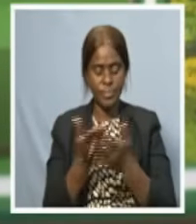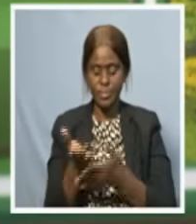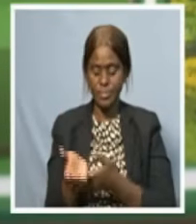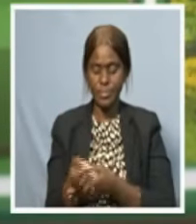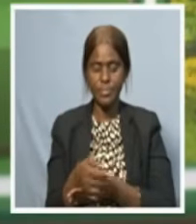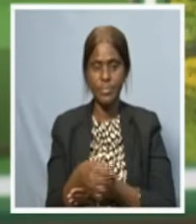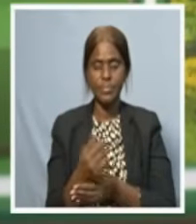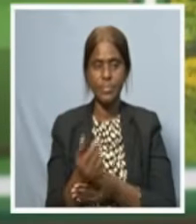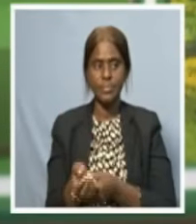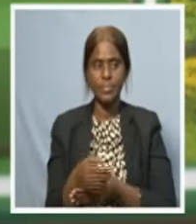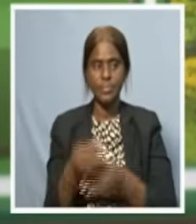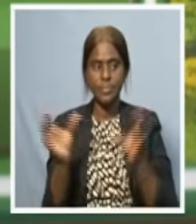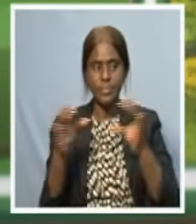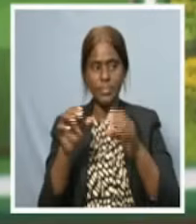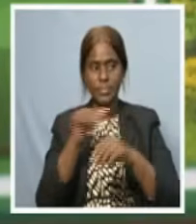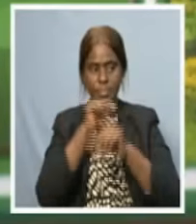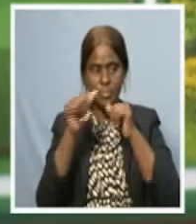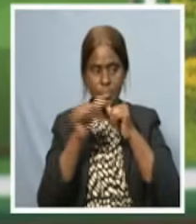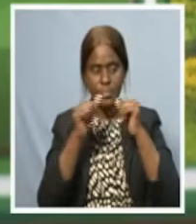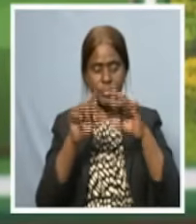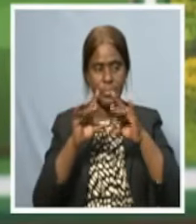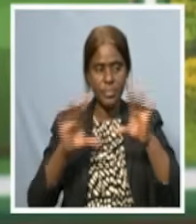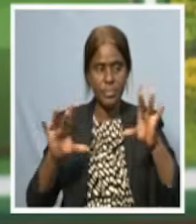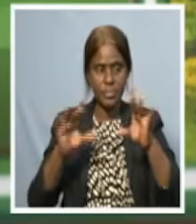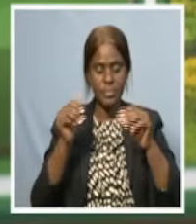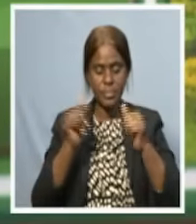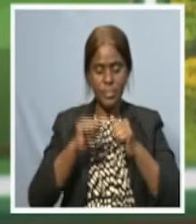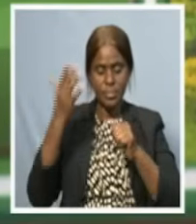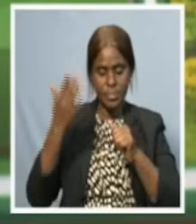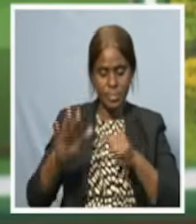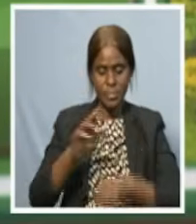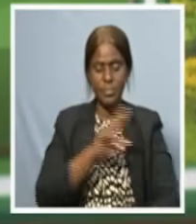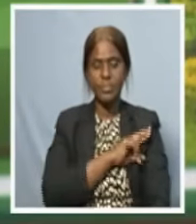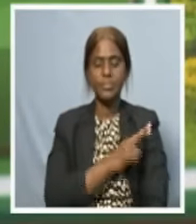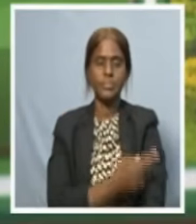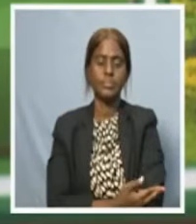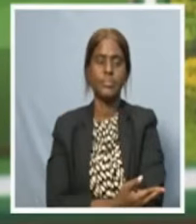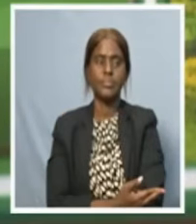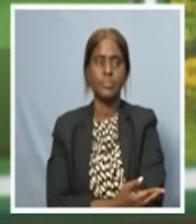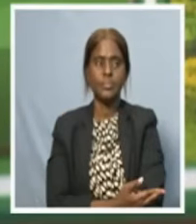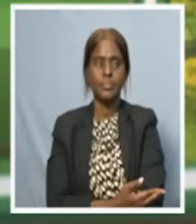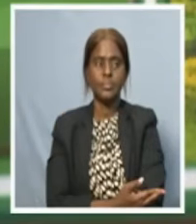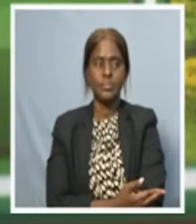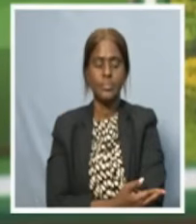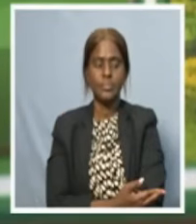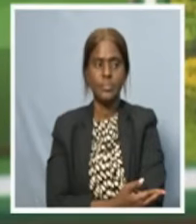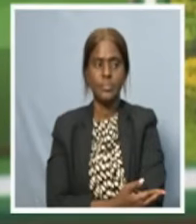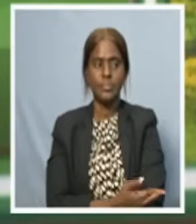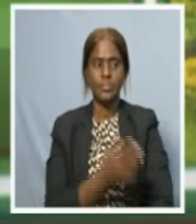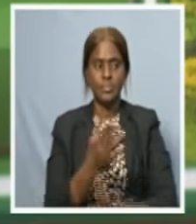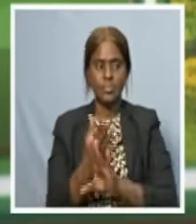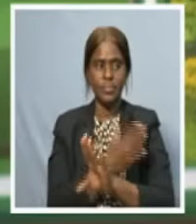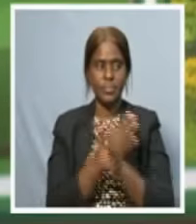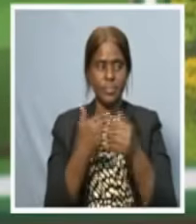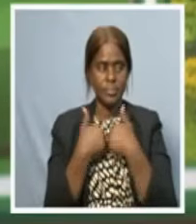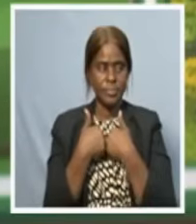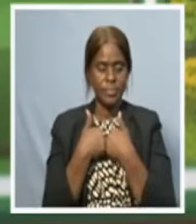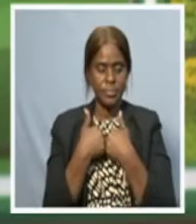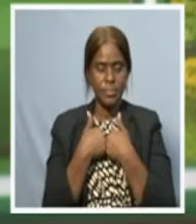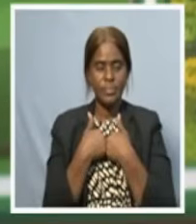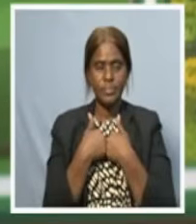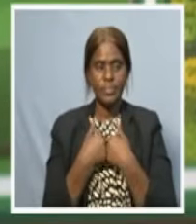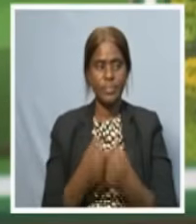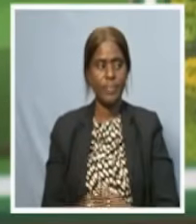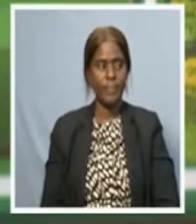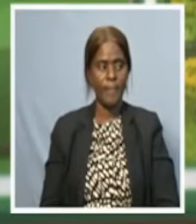the Committee on Agriculture, Lands and Natural Resources. You recall that a little earlier on we did indicate that this